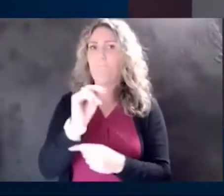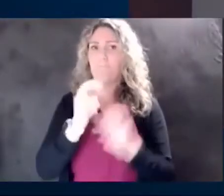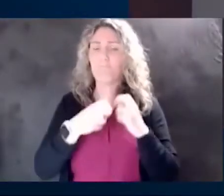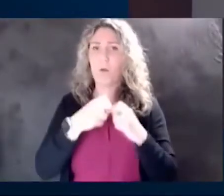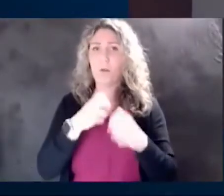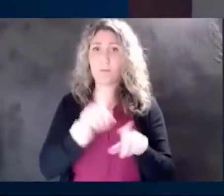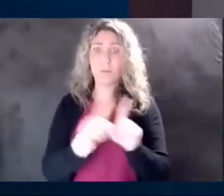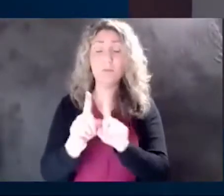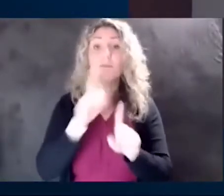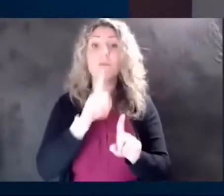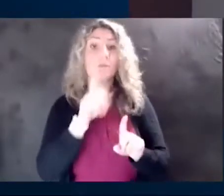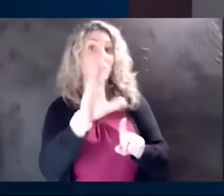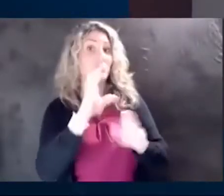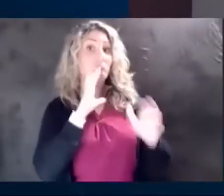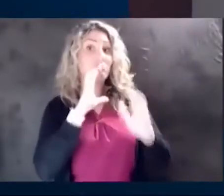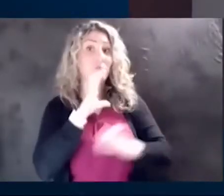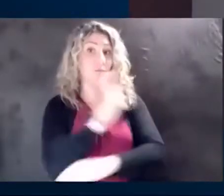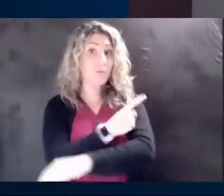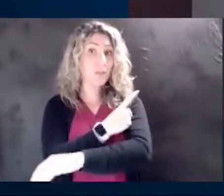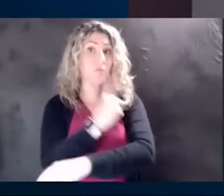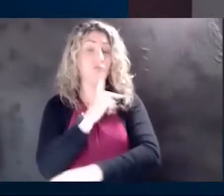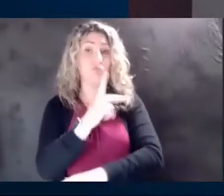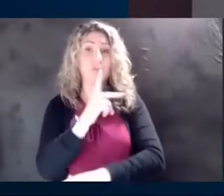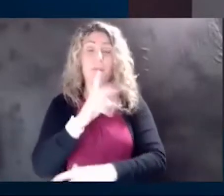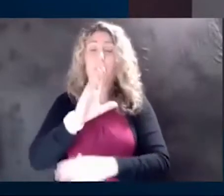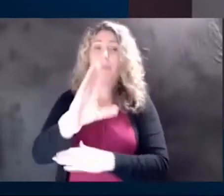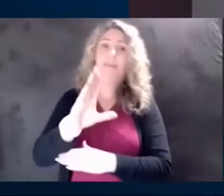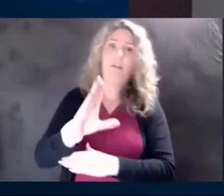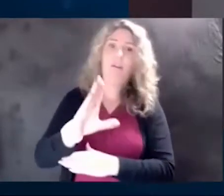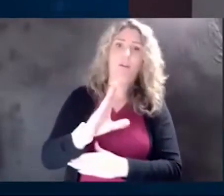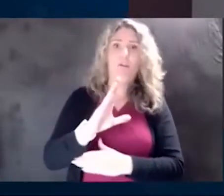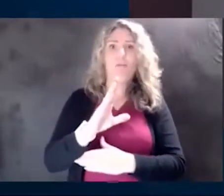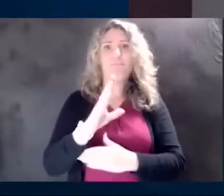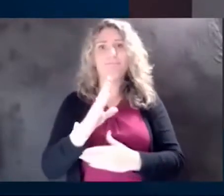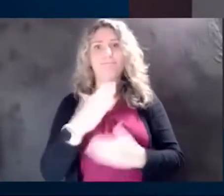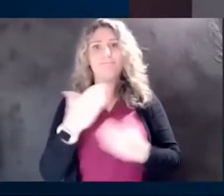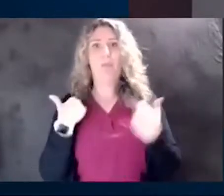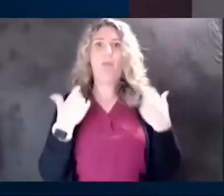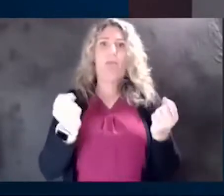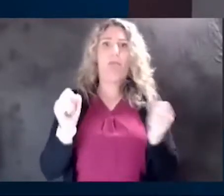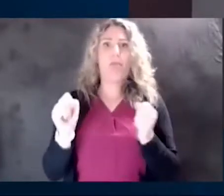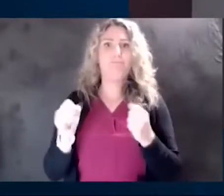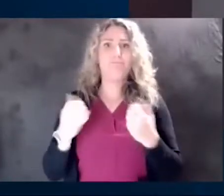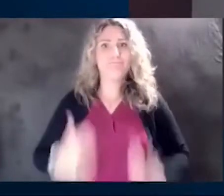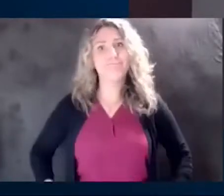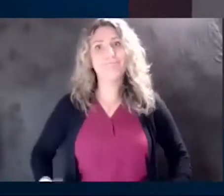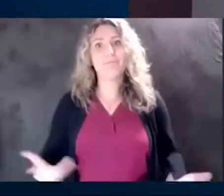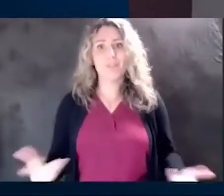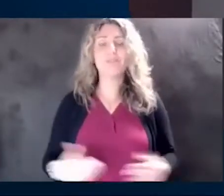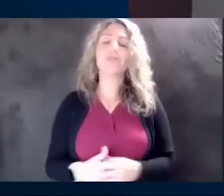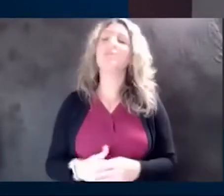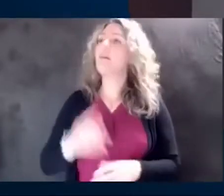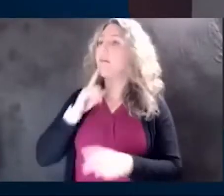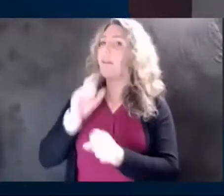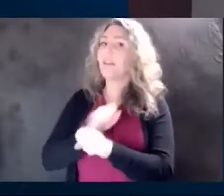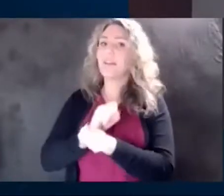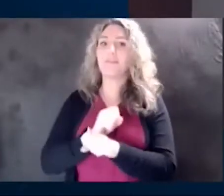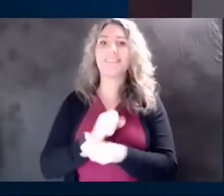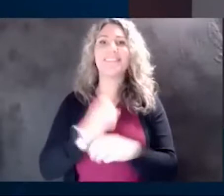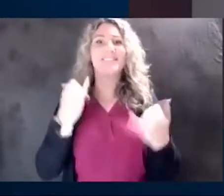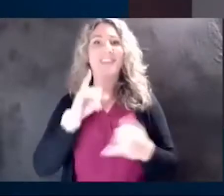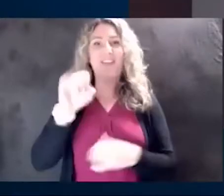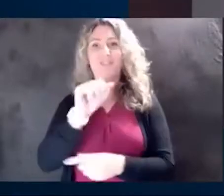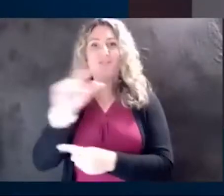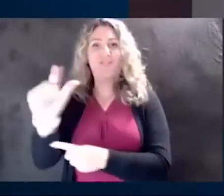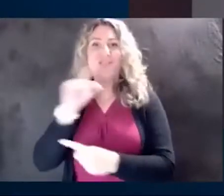then, I would imagine, as part of their wellness, progression. Yeah, absolutely. All right, so we want to bring Jill now into the conversation because I know